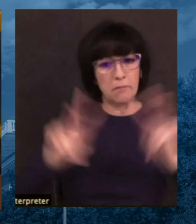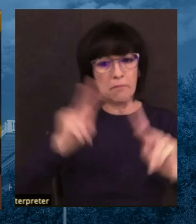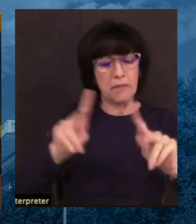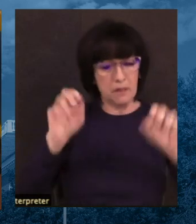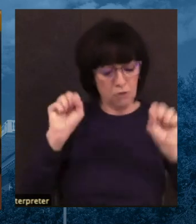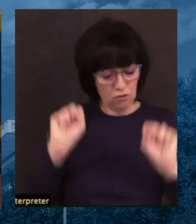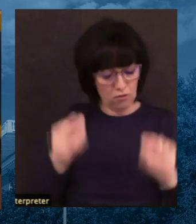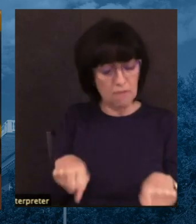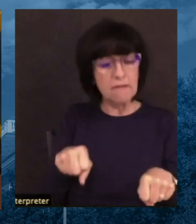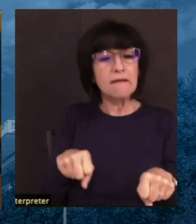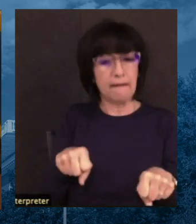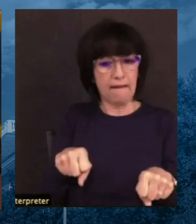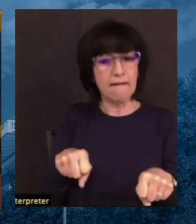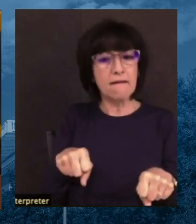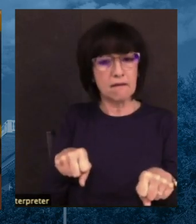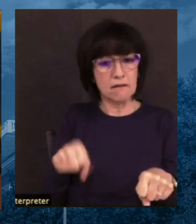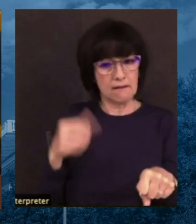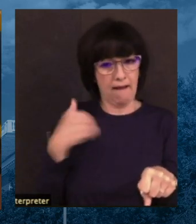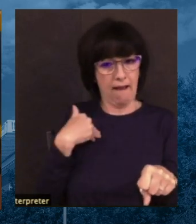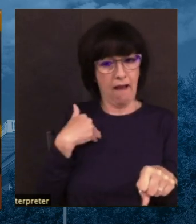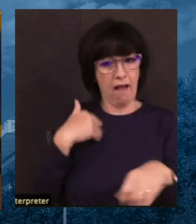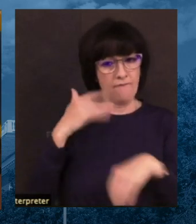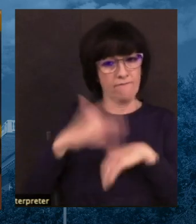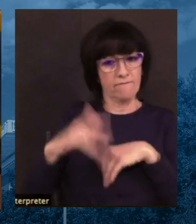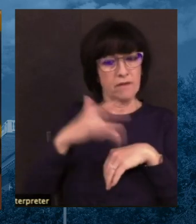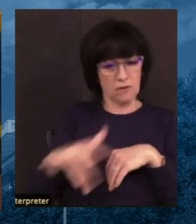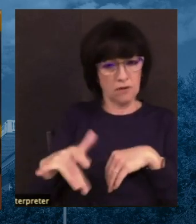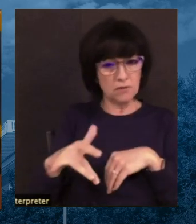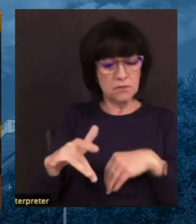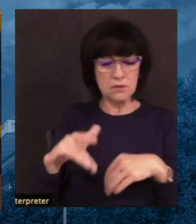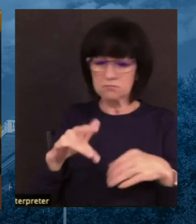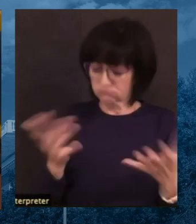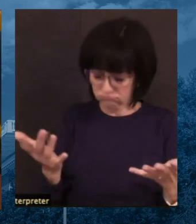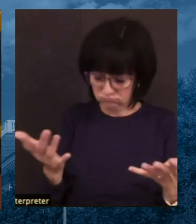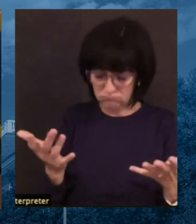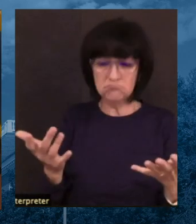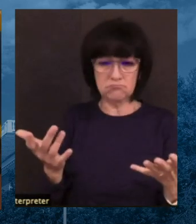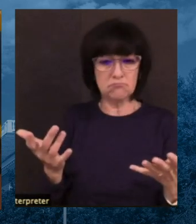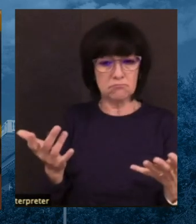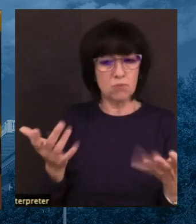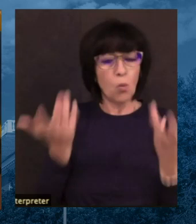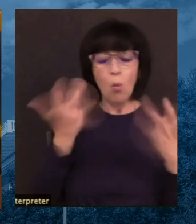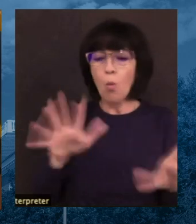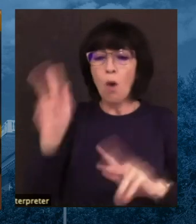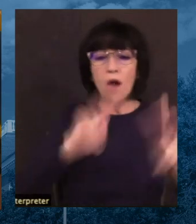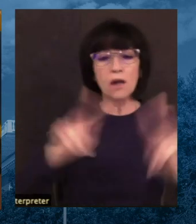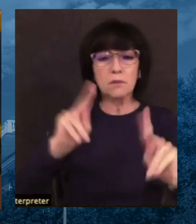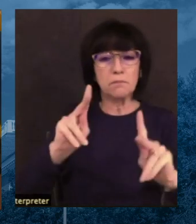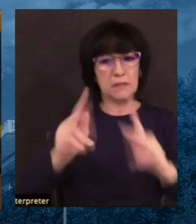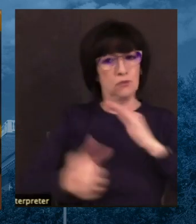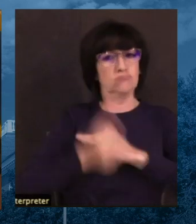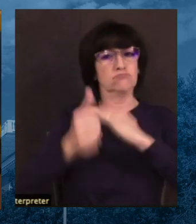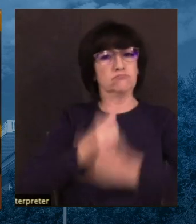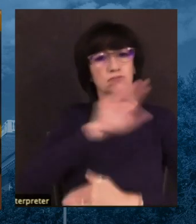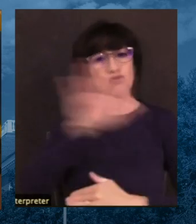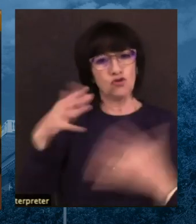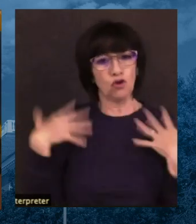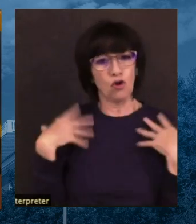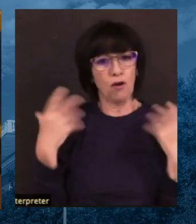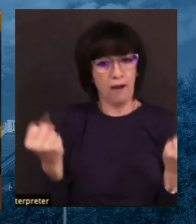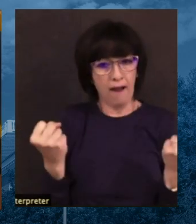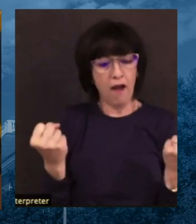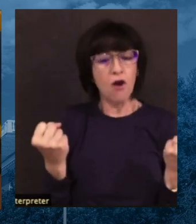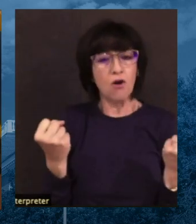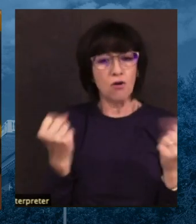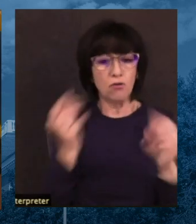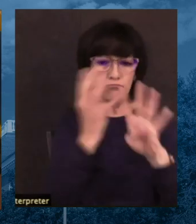one will choose between risking their health and participating in a fair, open, and secure election.